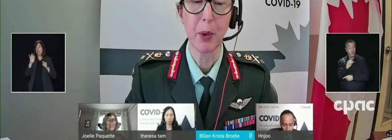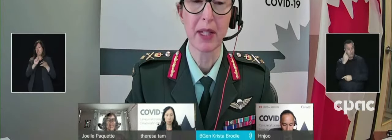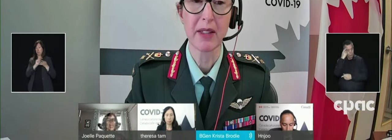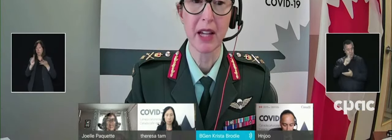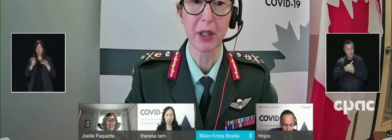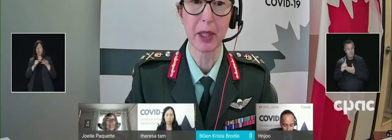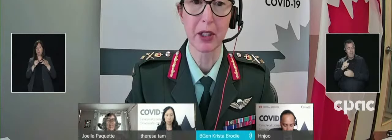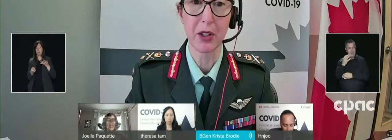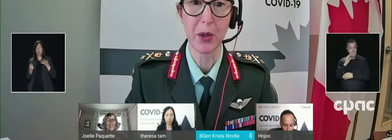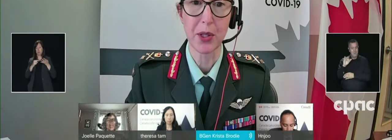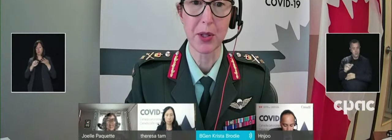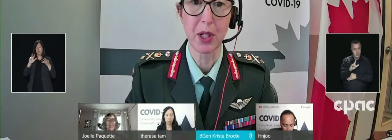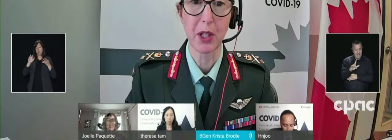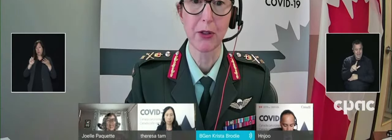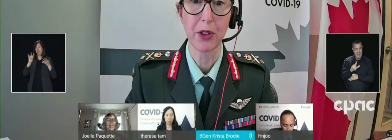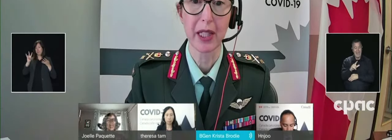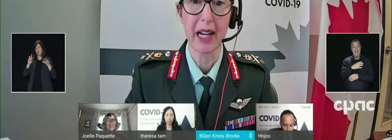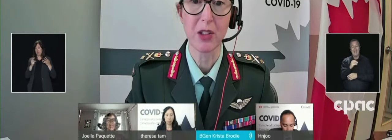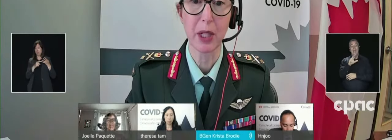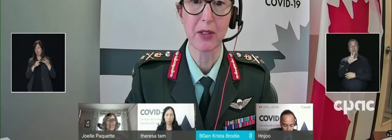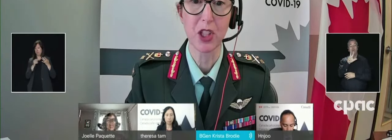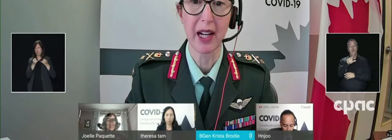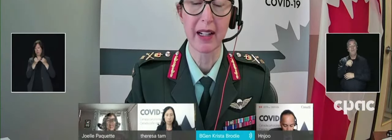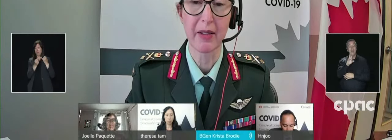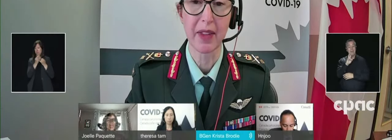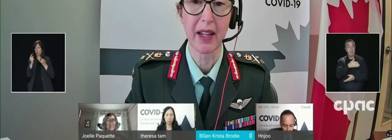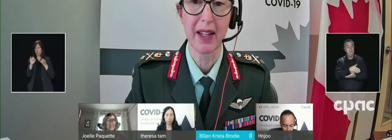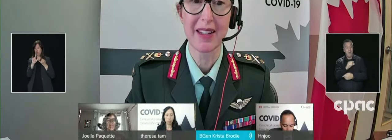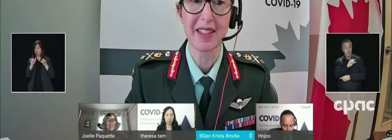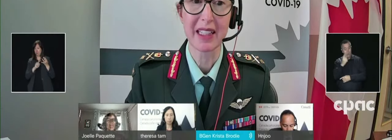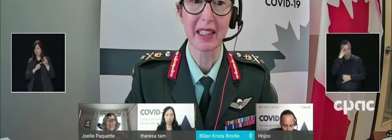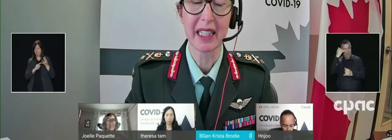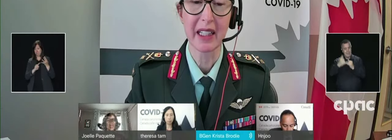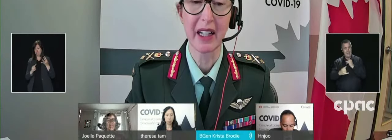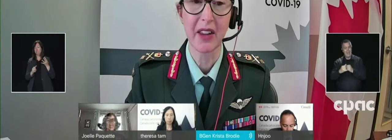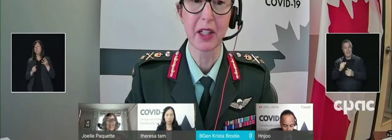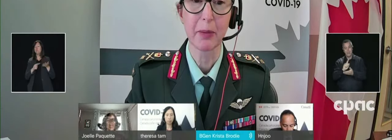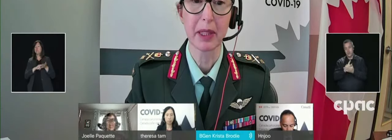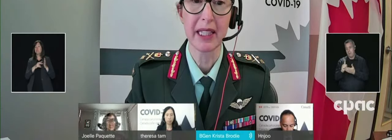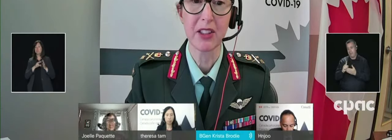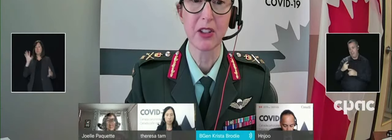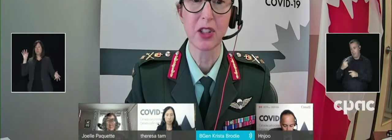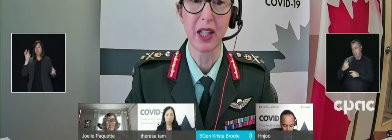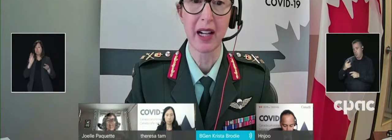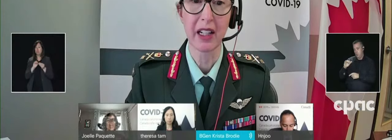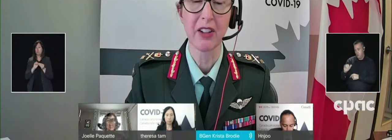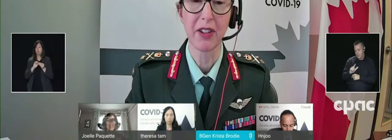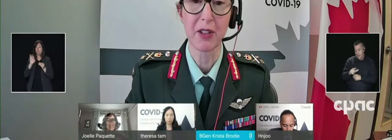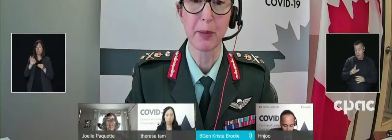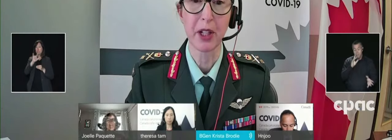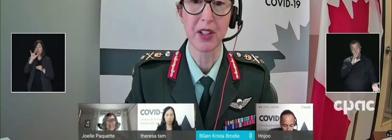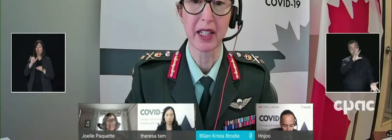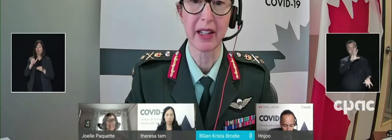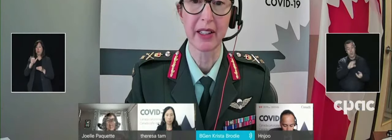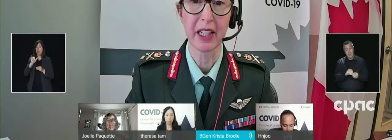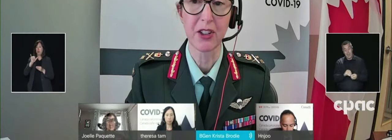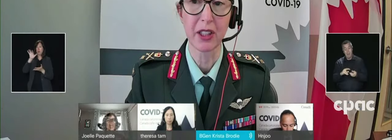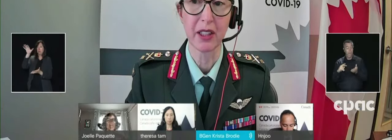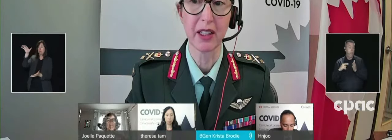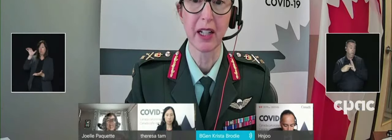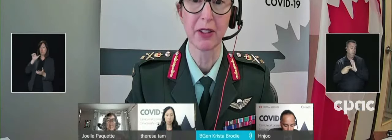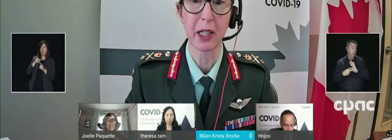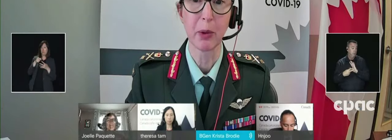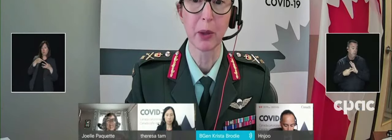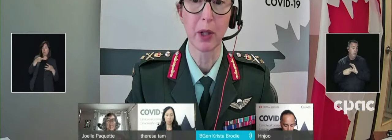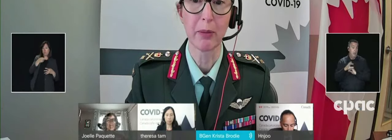and 3.7 million doses for the last week of July, signaling the complete July Pfizer-BioNTech